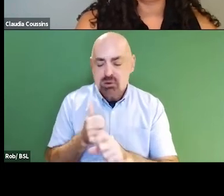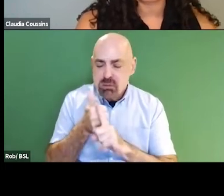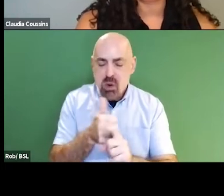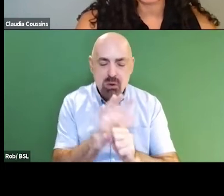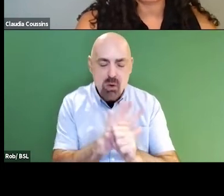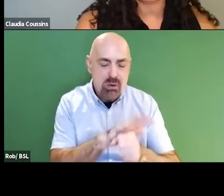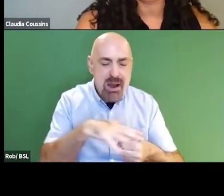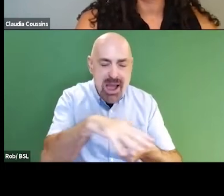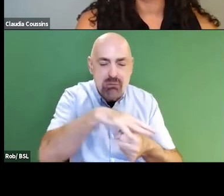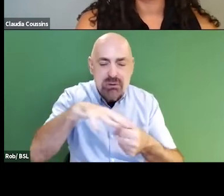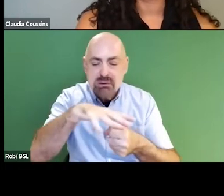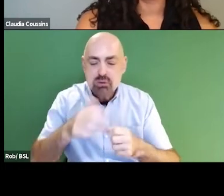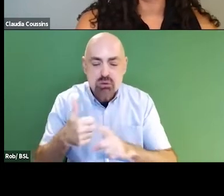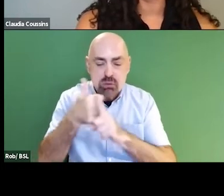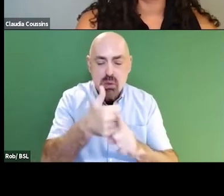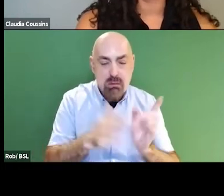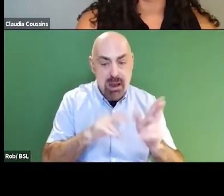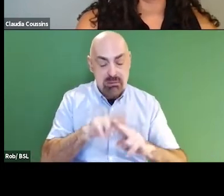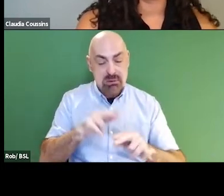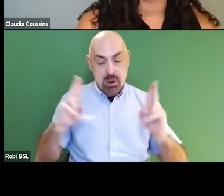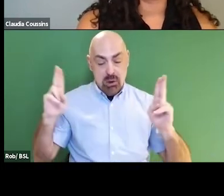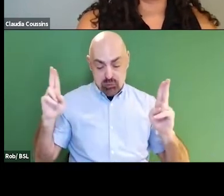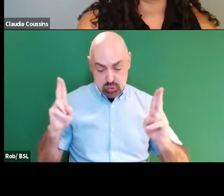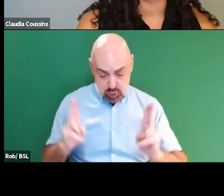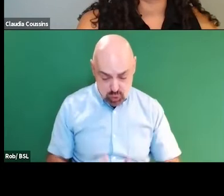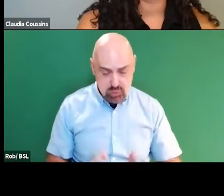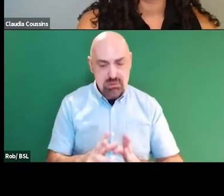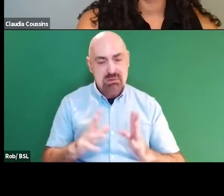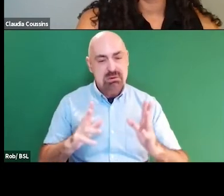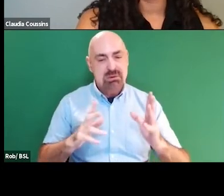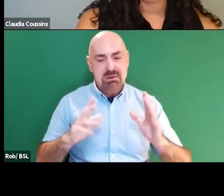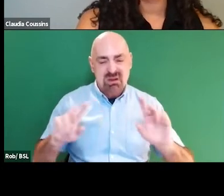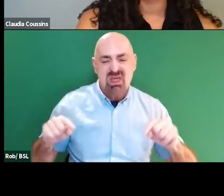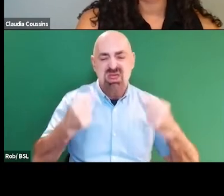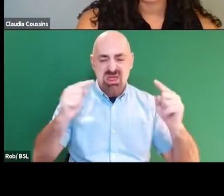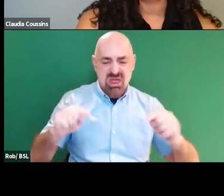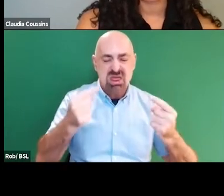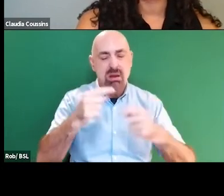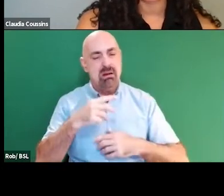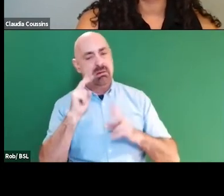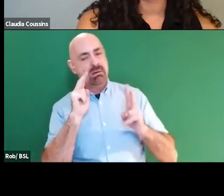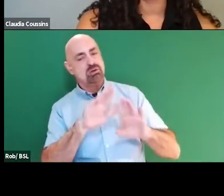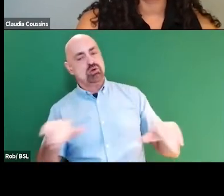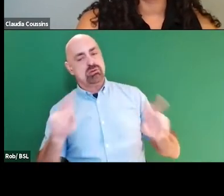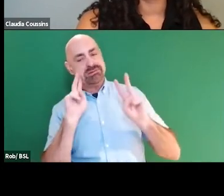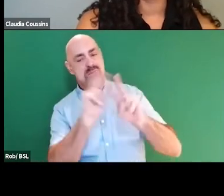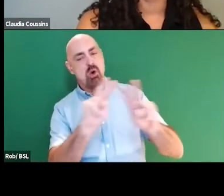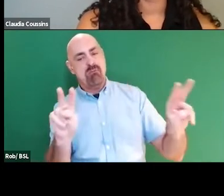improve their support to parents to reduce harmful levels of conflict on children. Family hubs can help because they